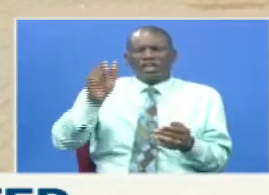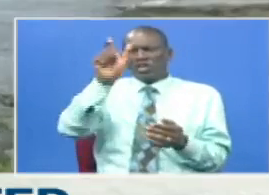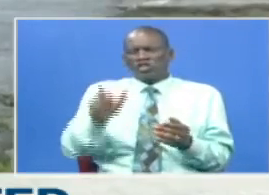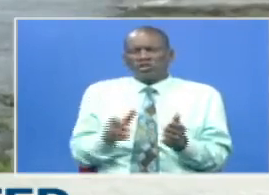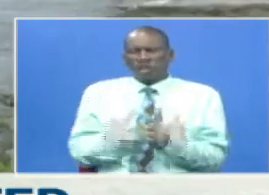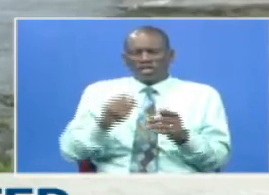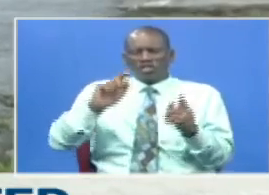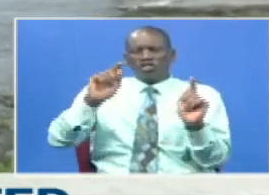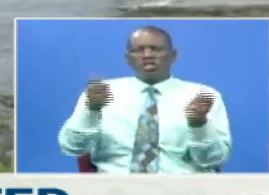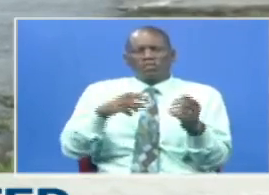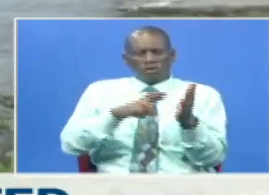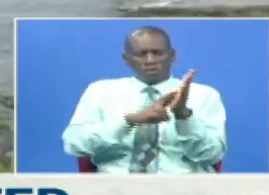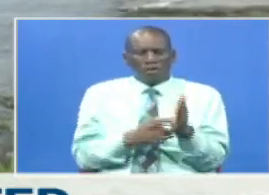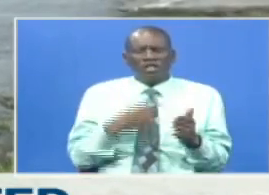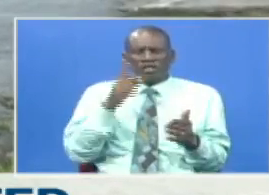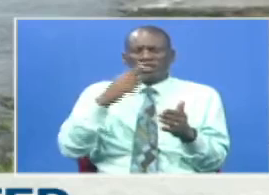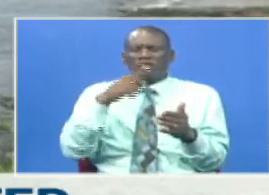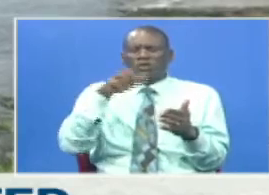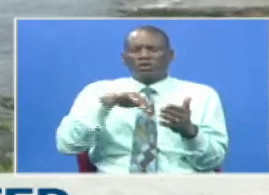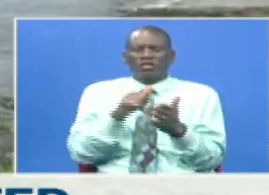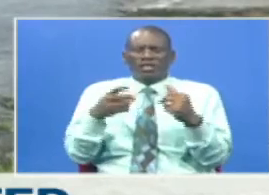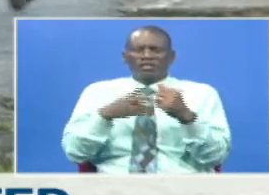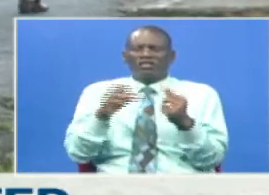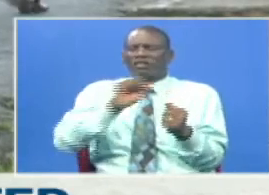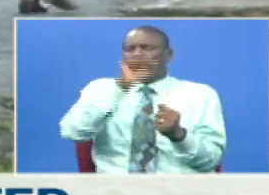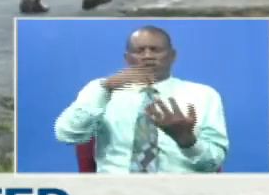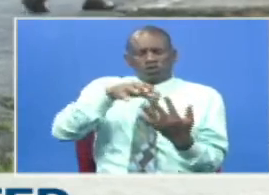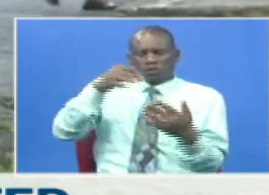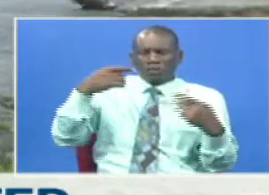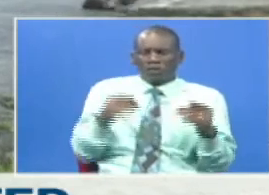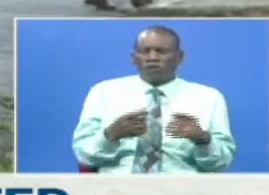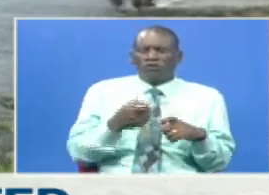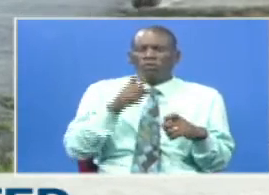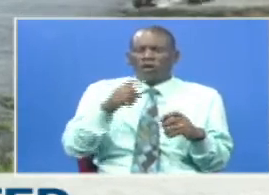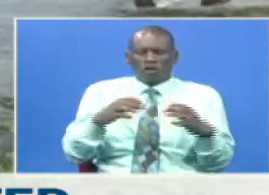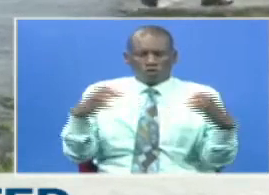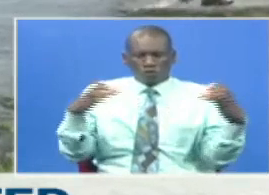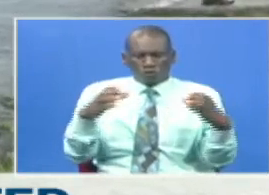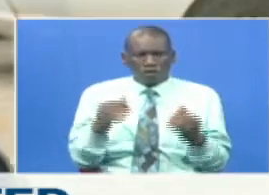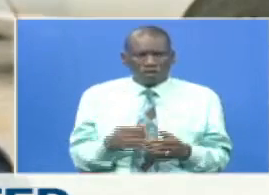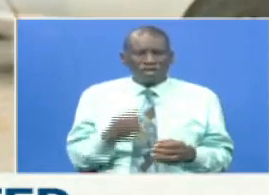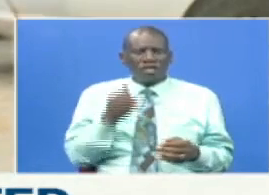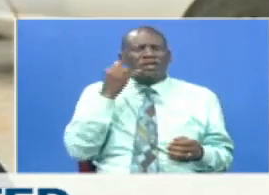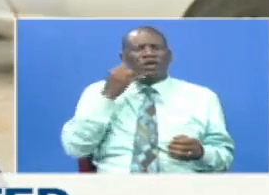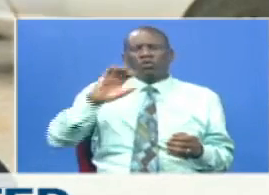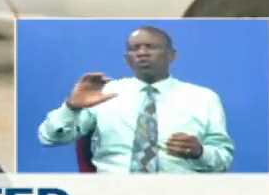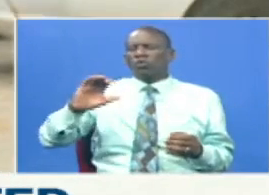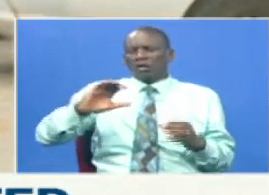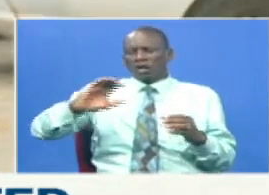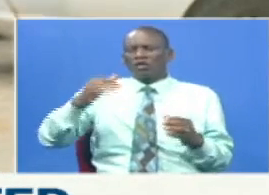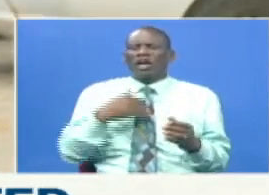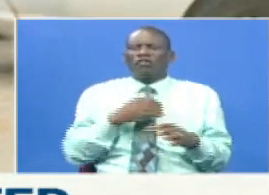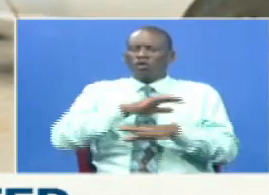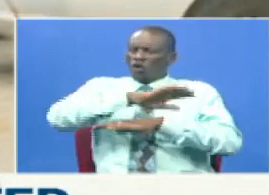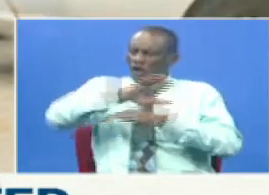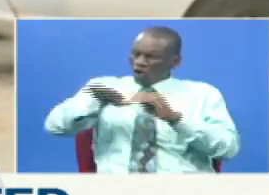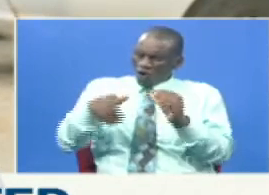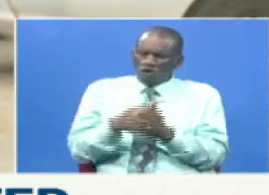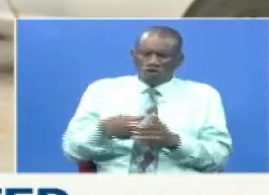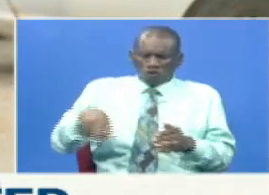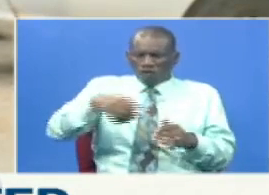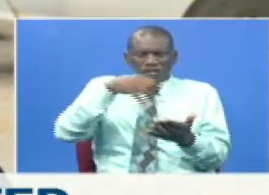representation, claiming that 70% of the nominees come from one ethnic community. Nakuru County envisions all of us, and we love our county,